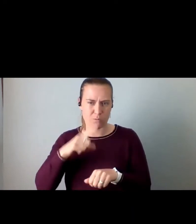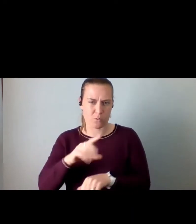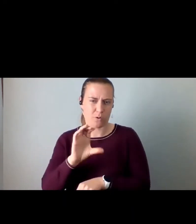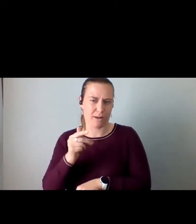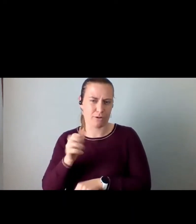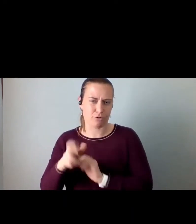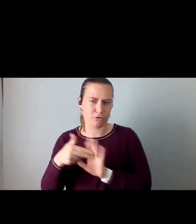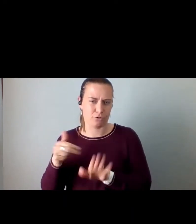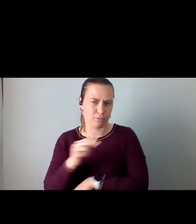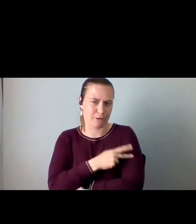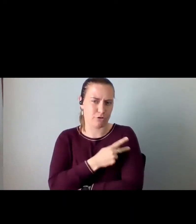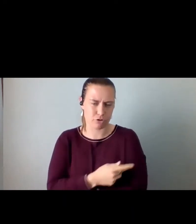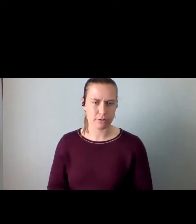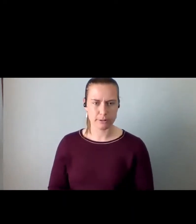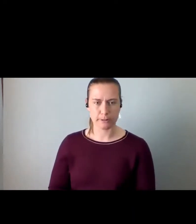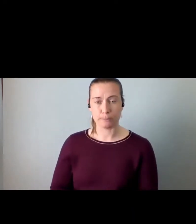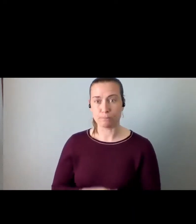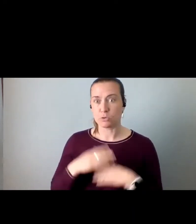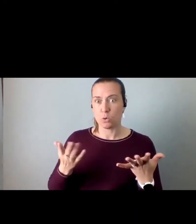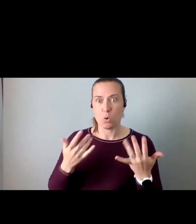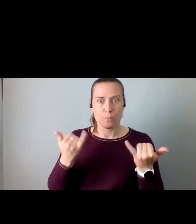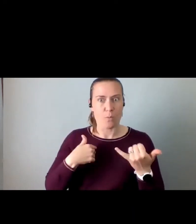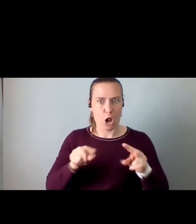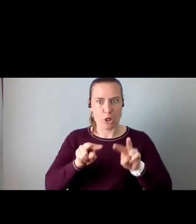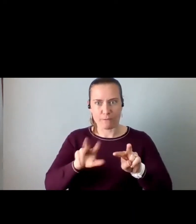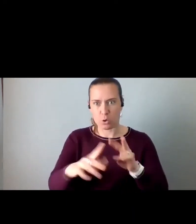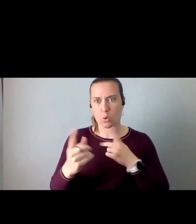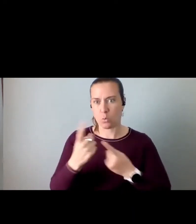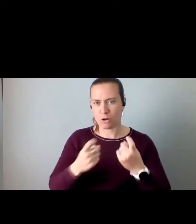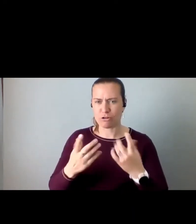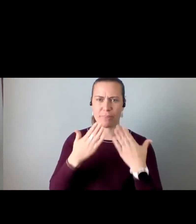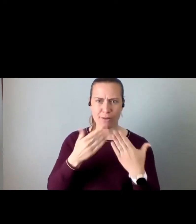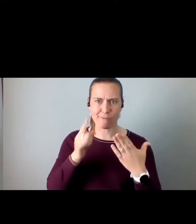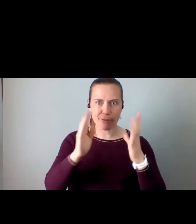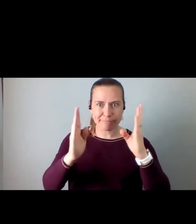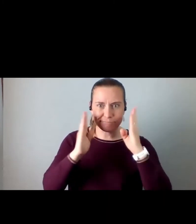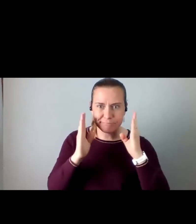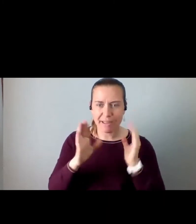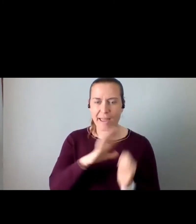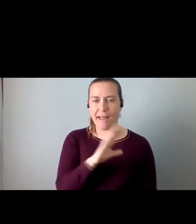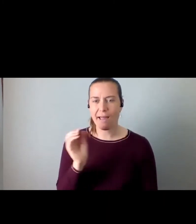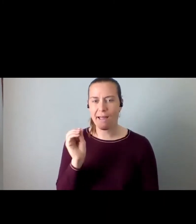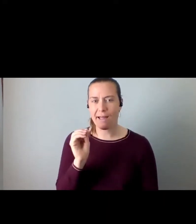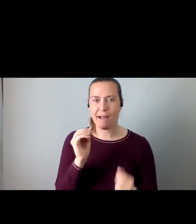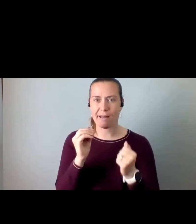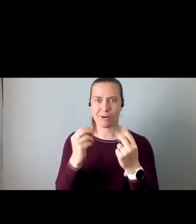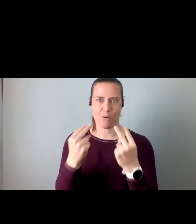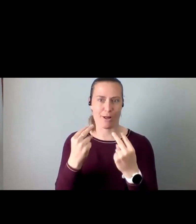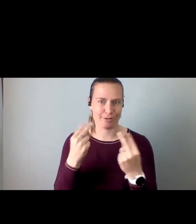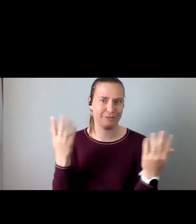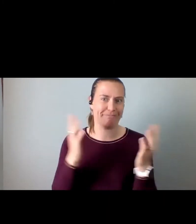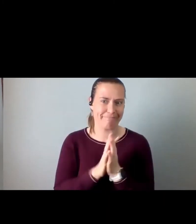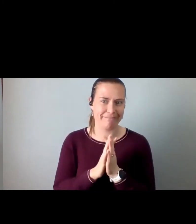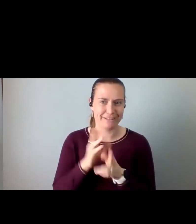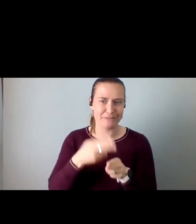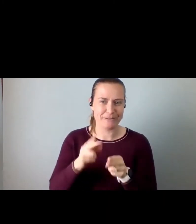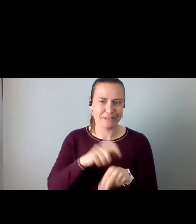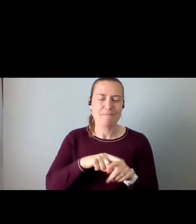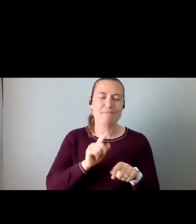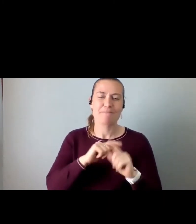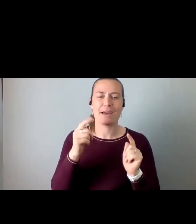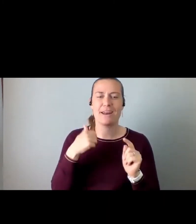So I look forward to your questions and appreciate you listening and watching those slides for that short period of time, but